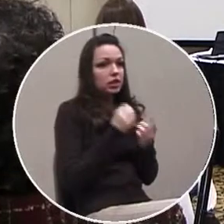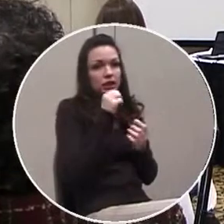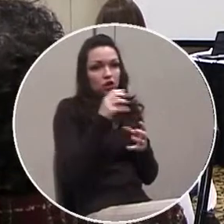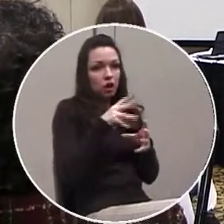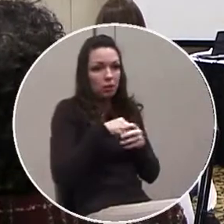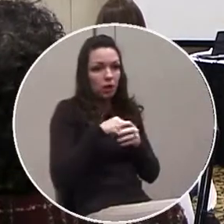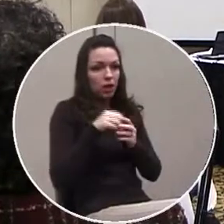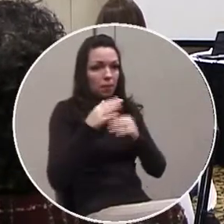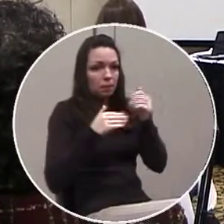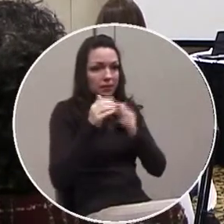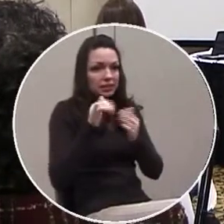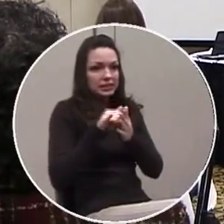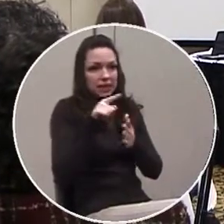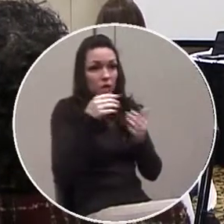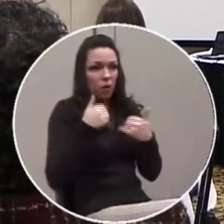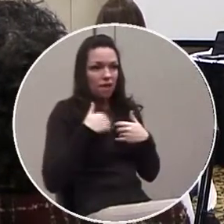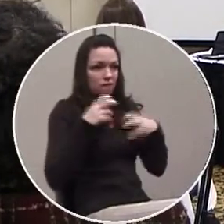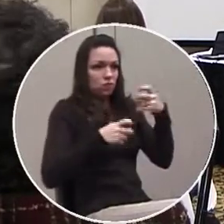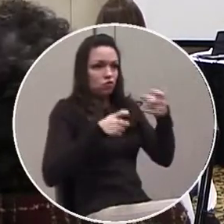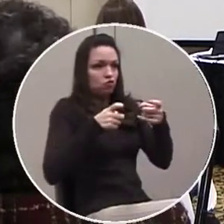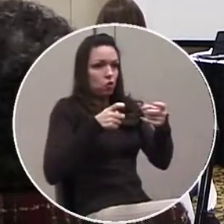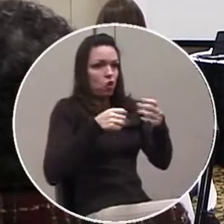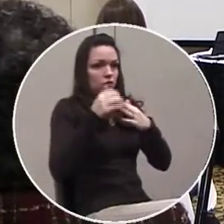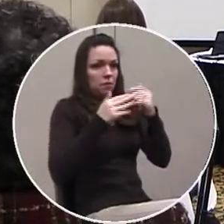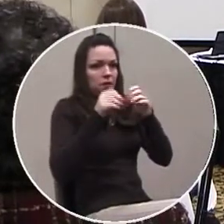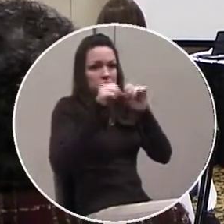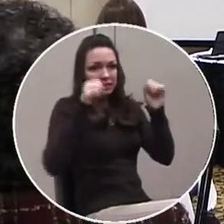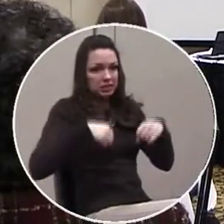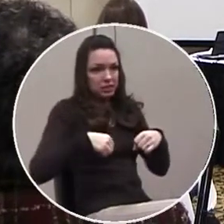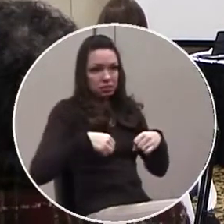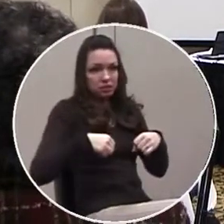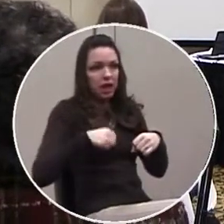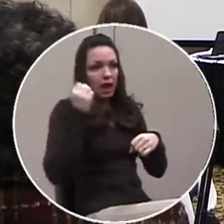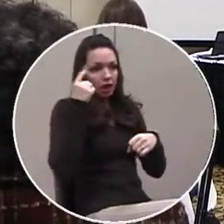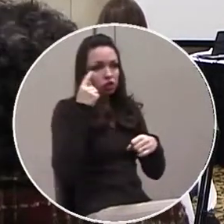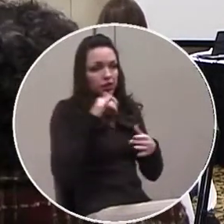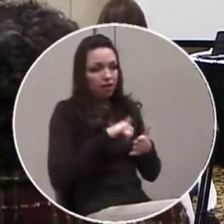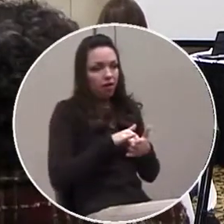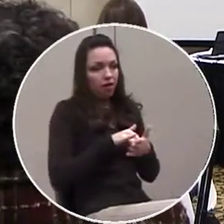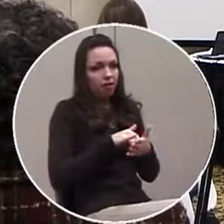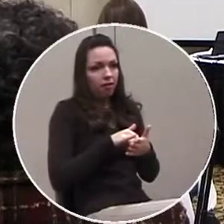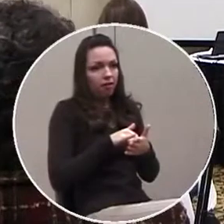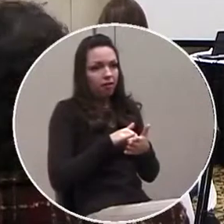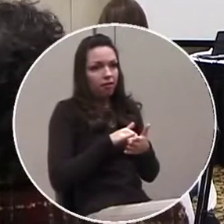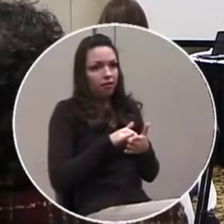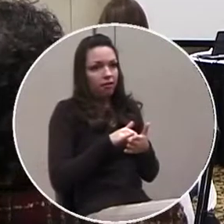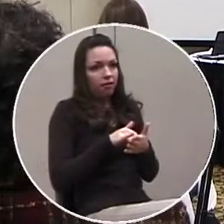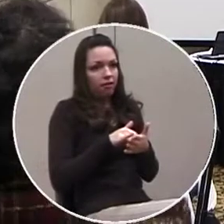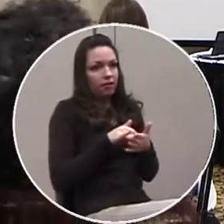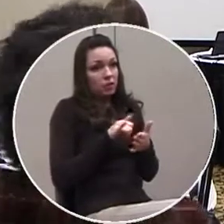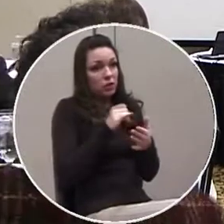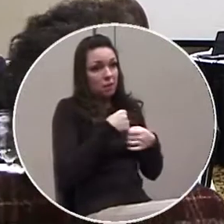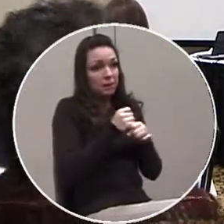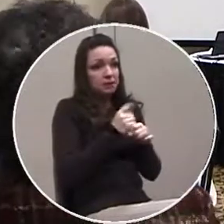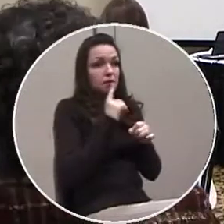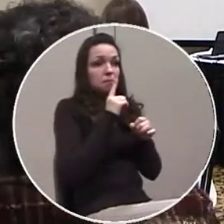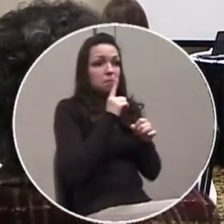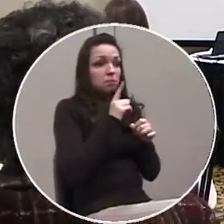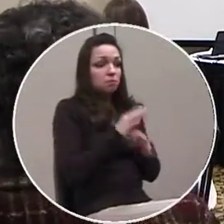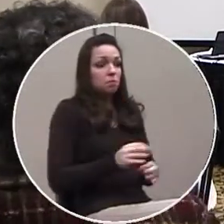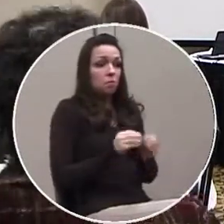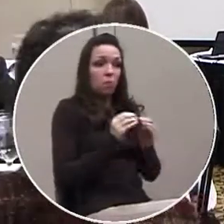way, that you have control over the building systems. And I understand that, which makes it all the more